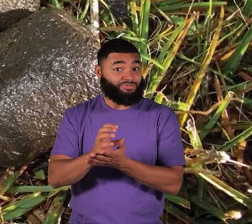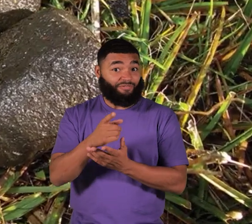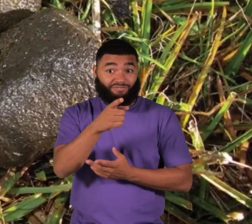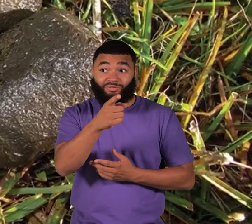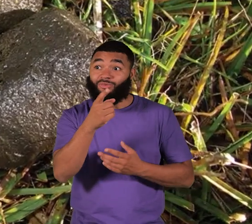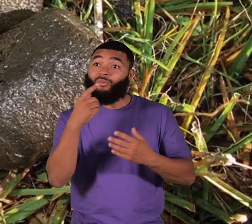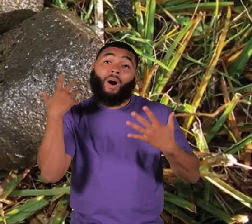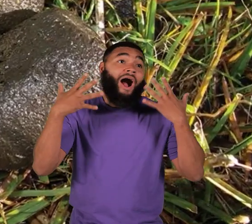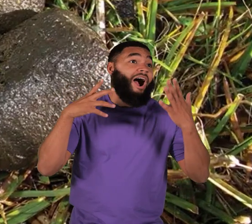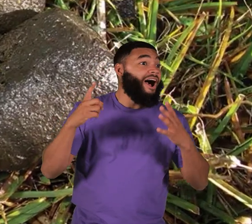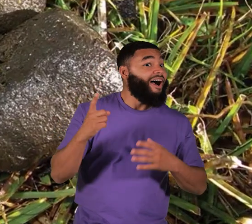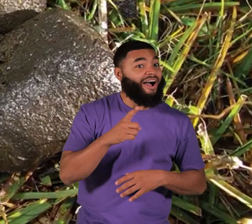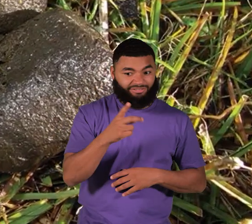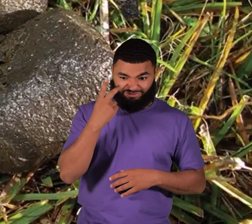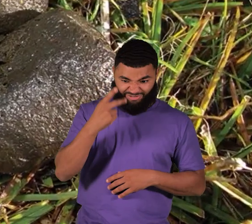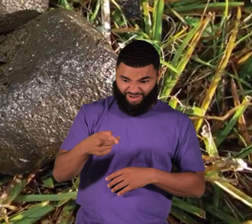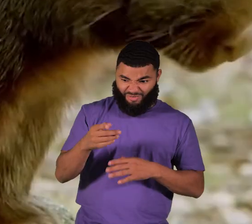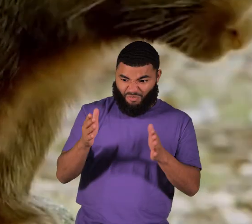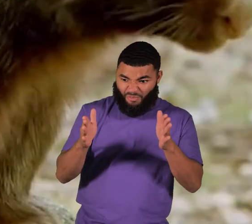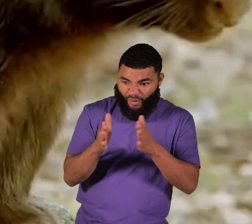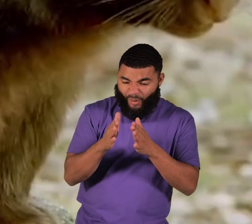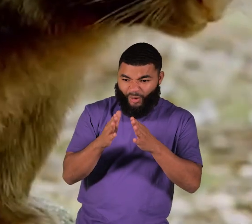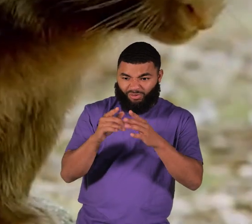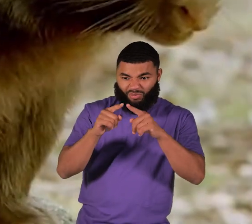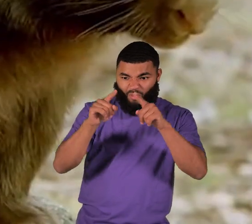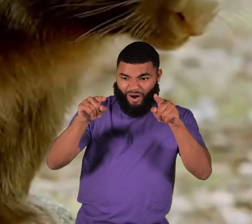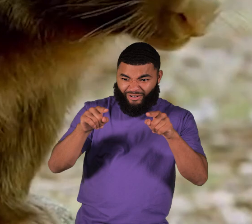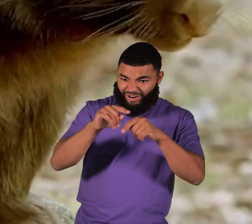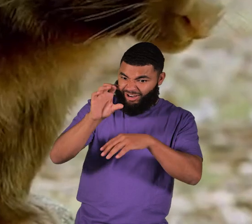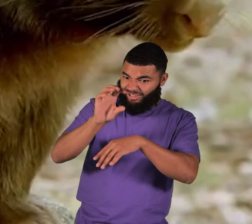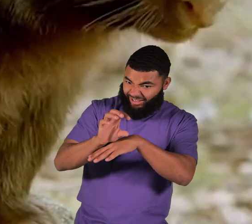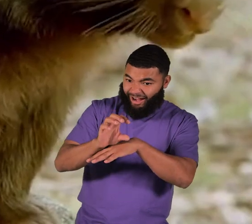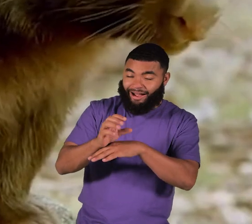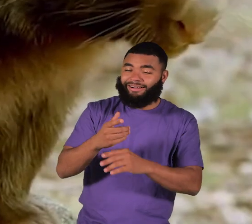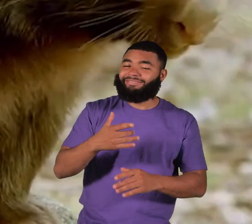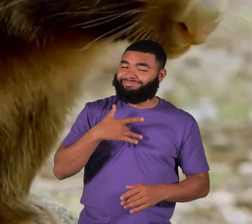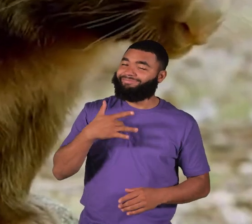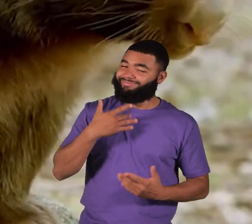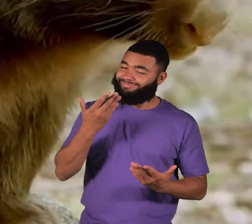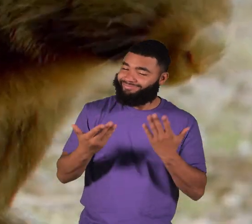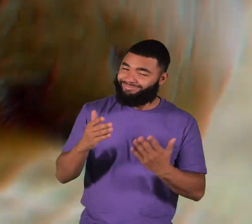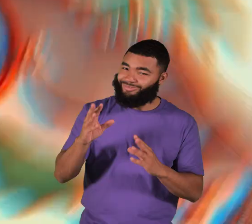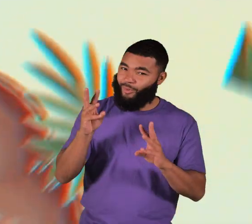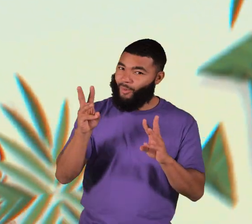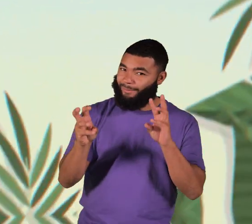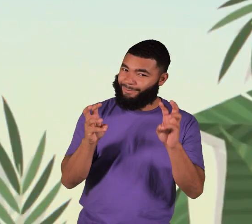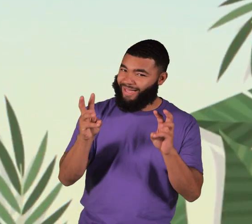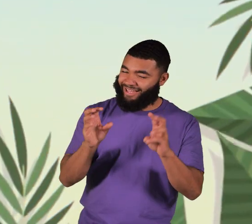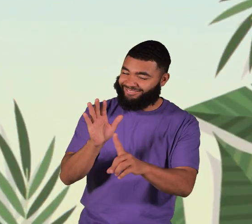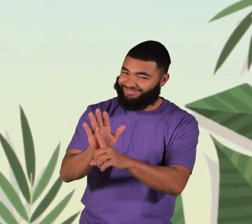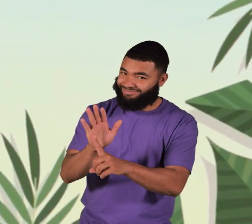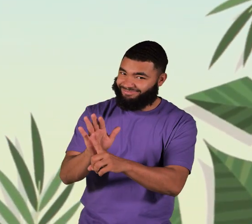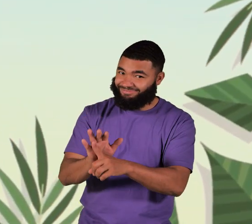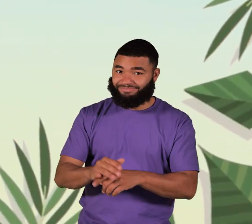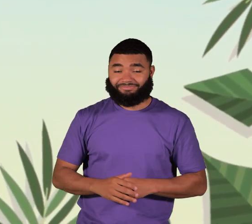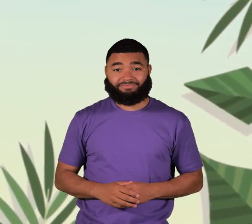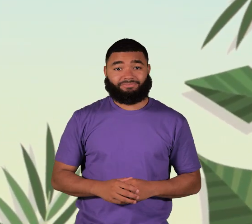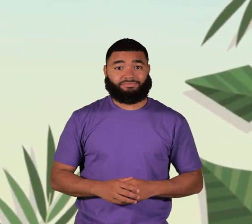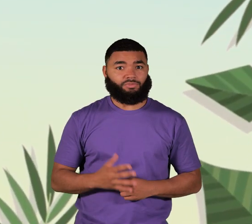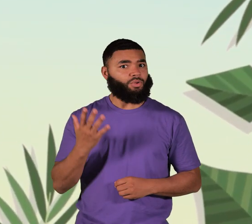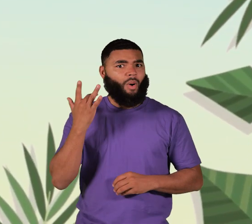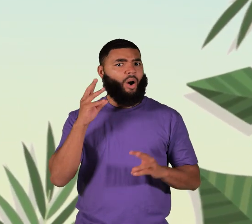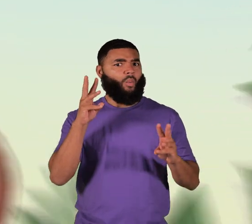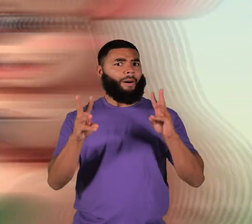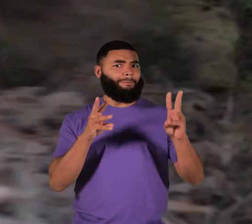cube-shaped poop in the wild, you'll know it probably came from a wombat. Why are they important to the